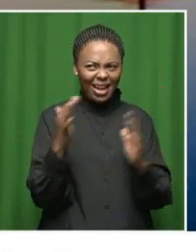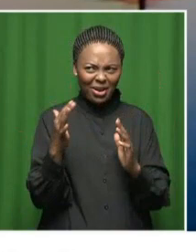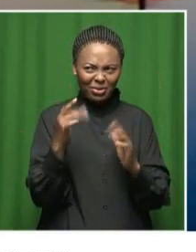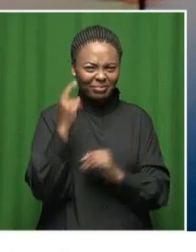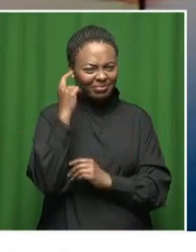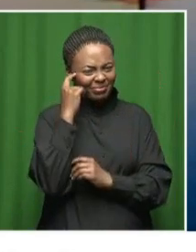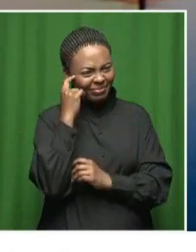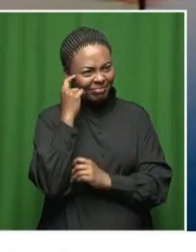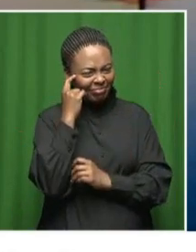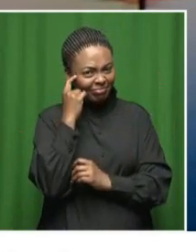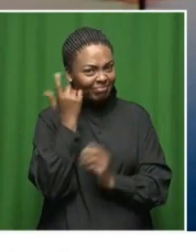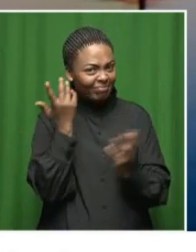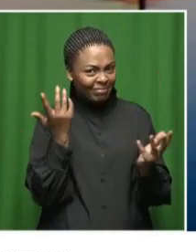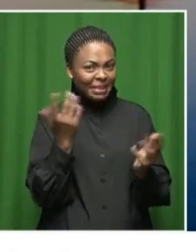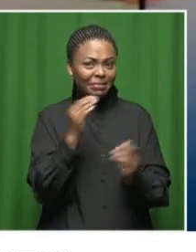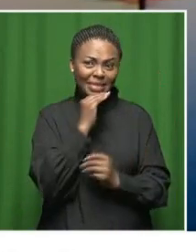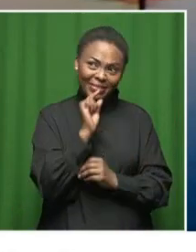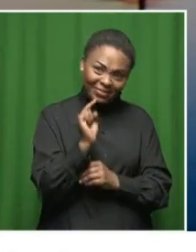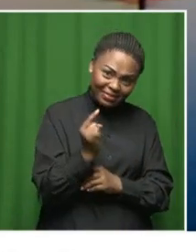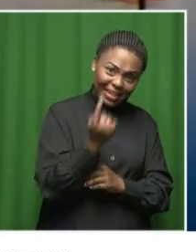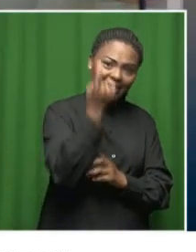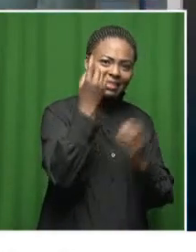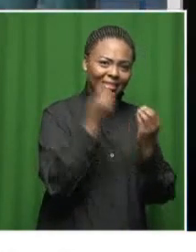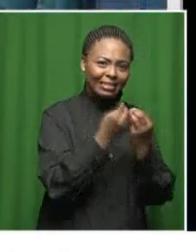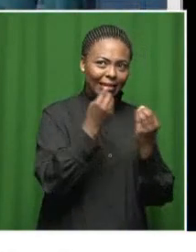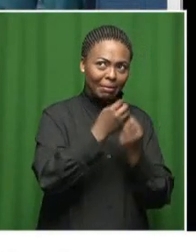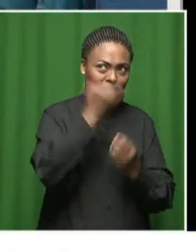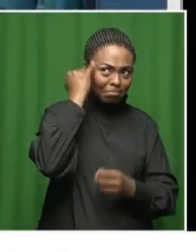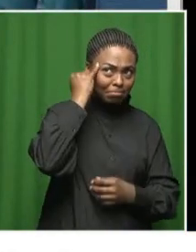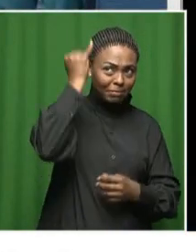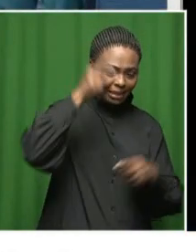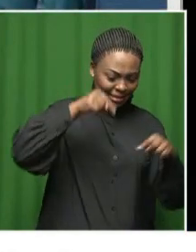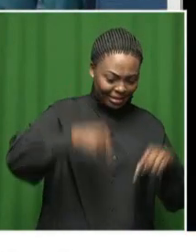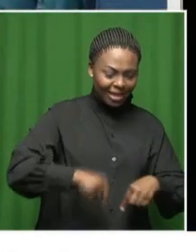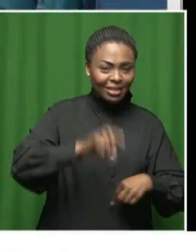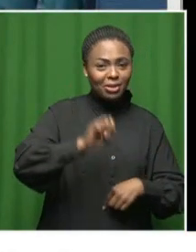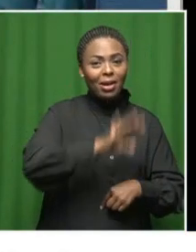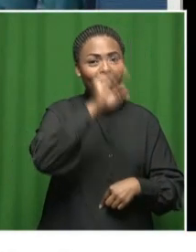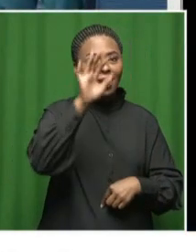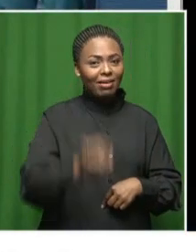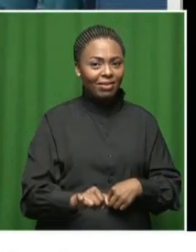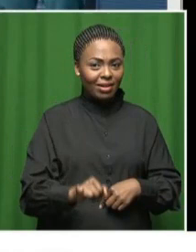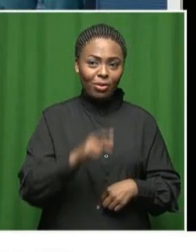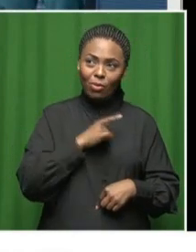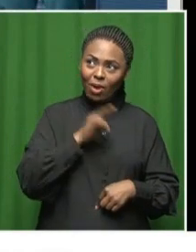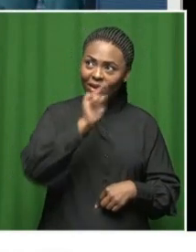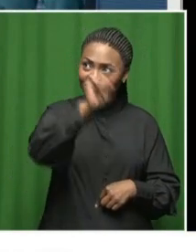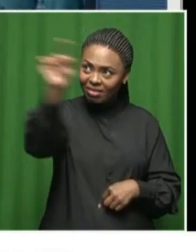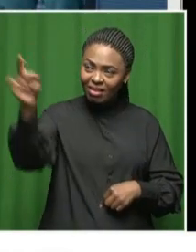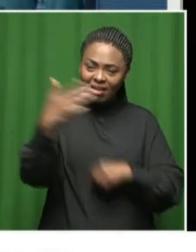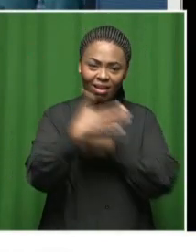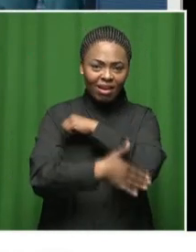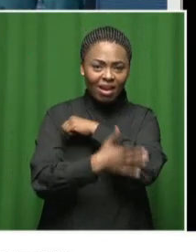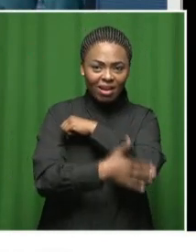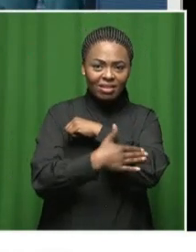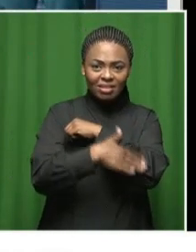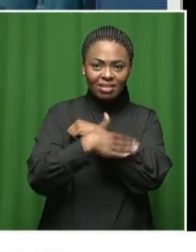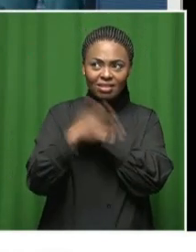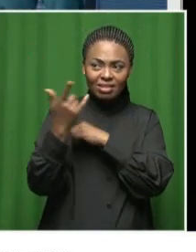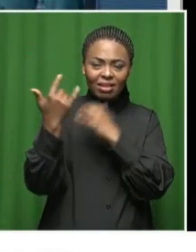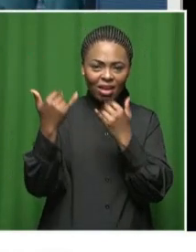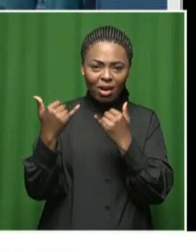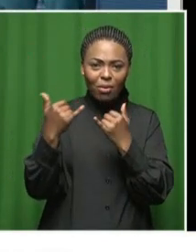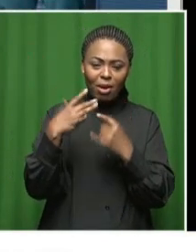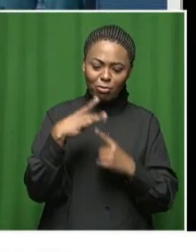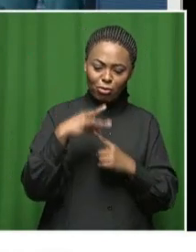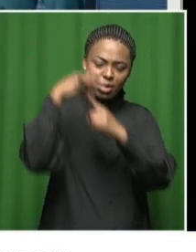because this was actually also the first of its kind ever in South Africa, actually in the world, to such an extent we were even nominated for Women in